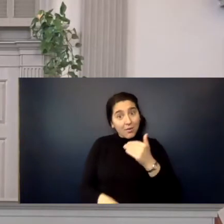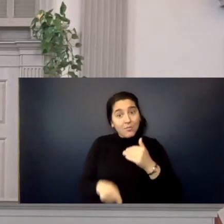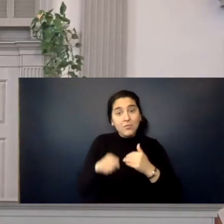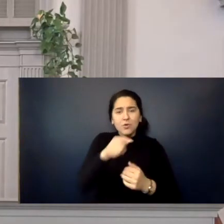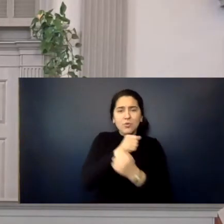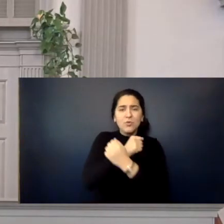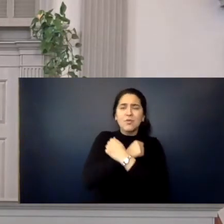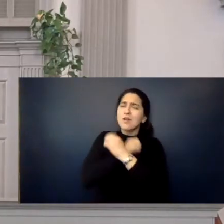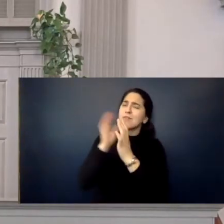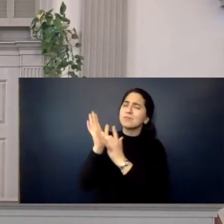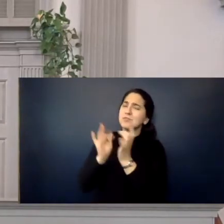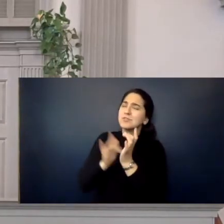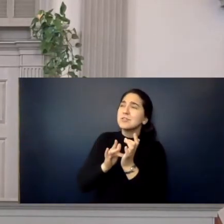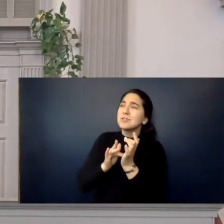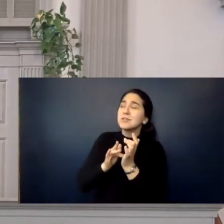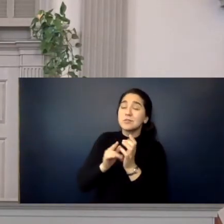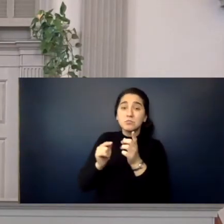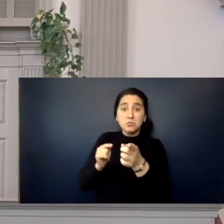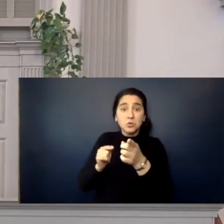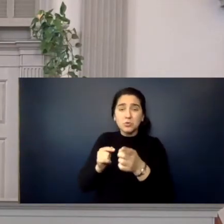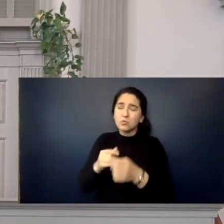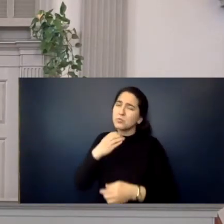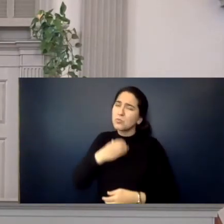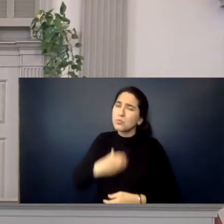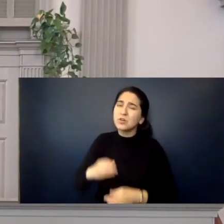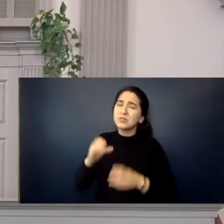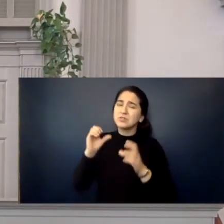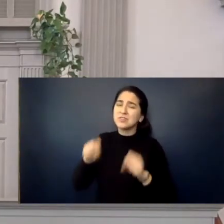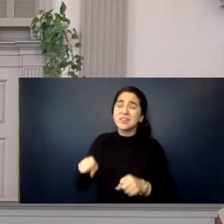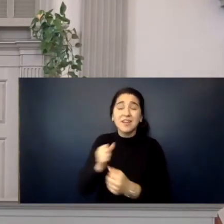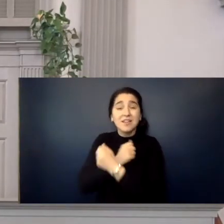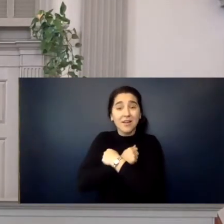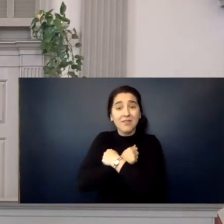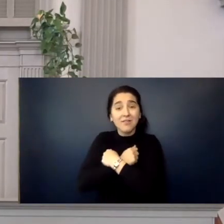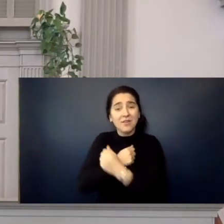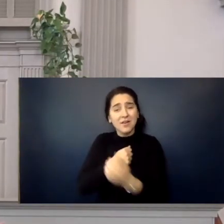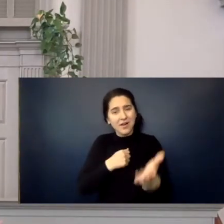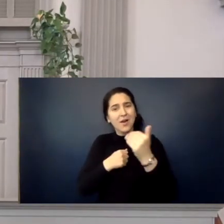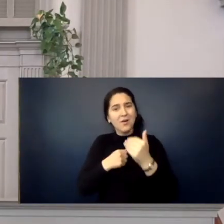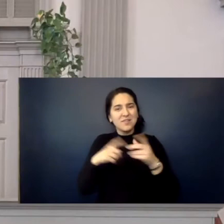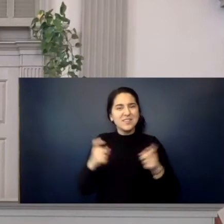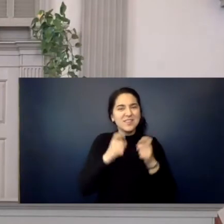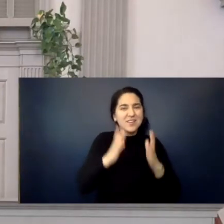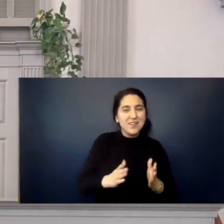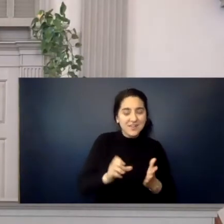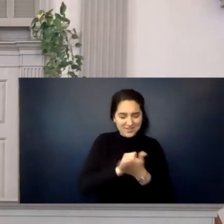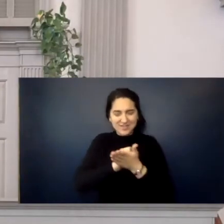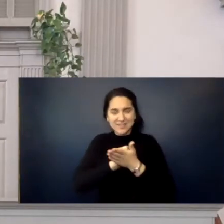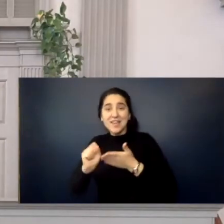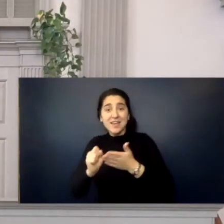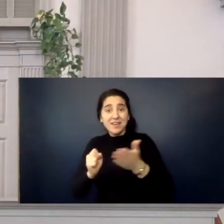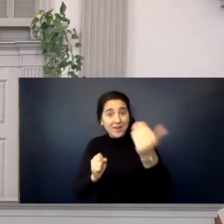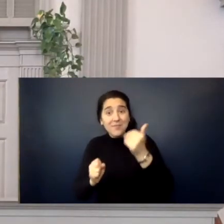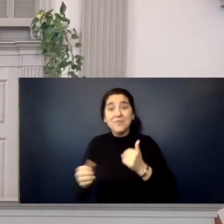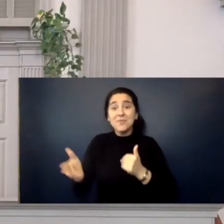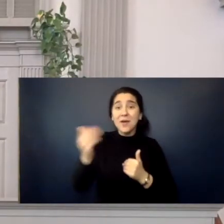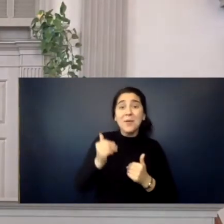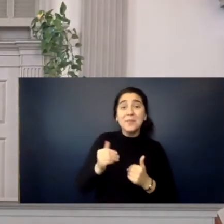Come, you who love Jesus and you who wish you could. Come, sinners and